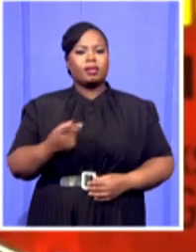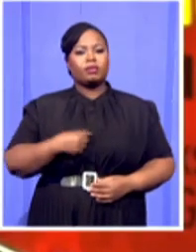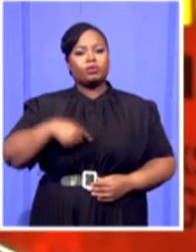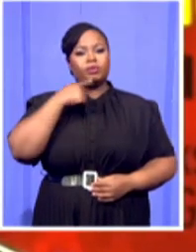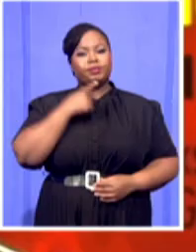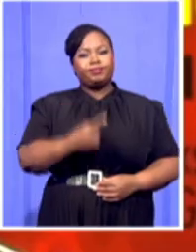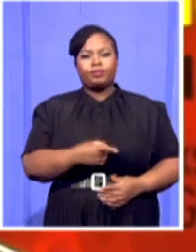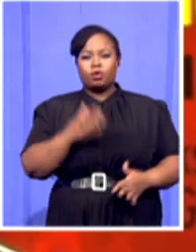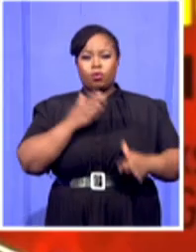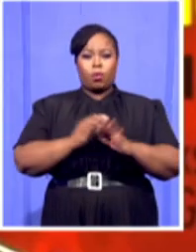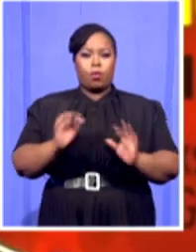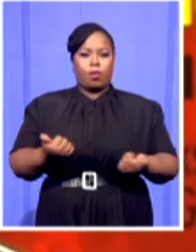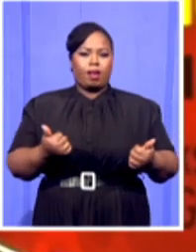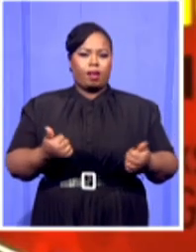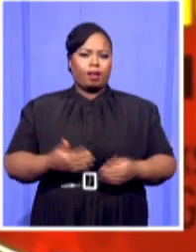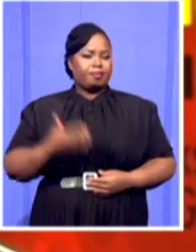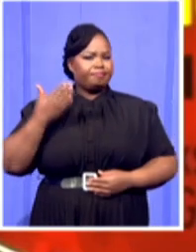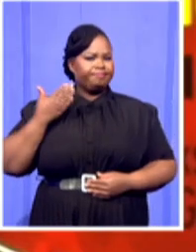have worked very well